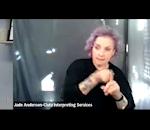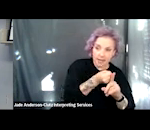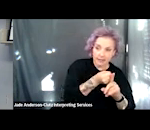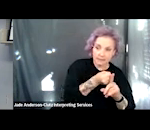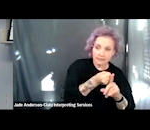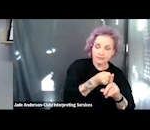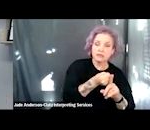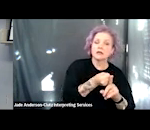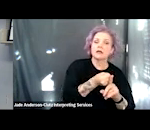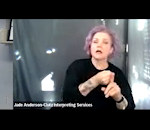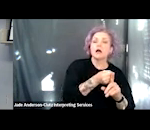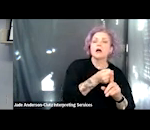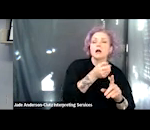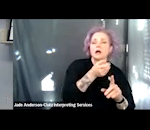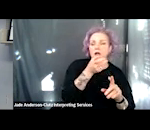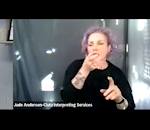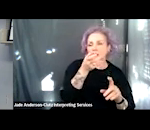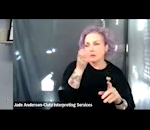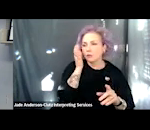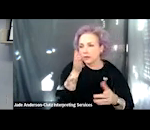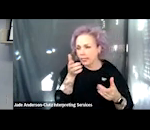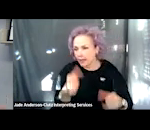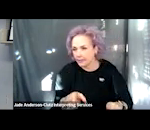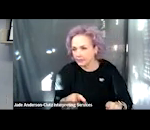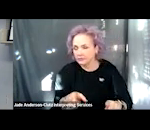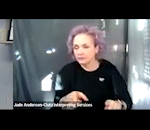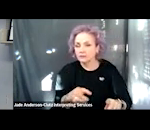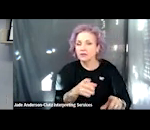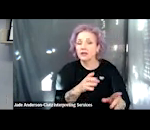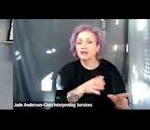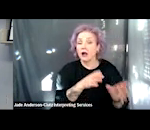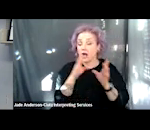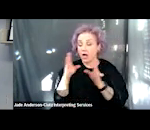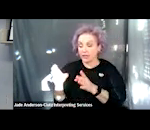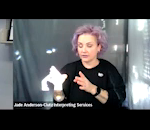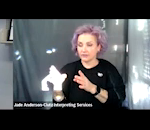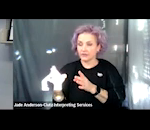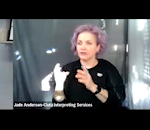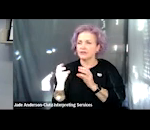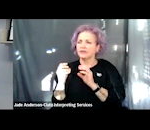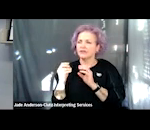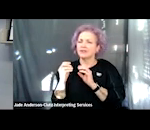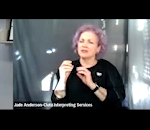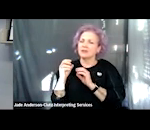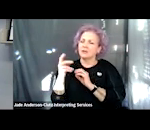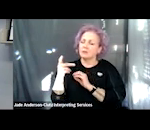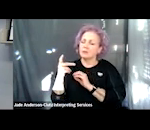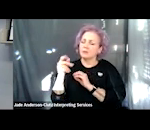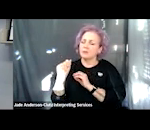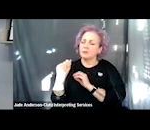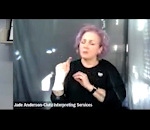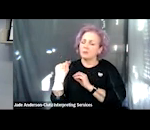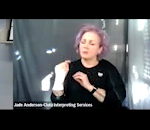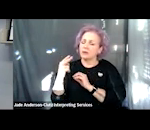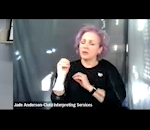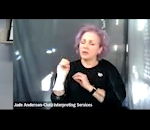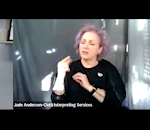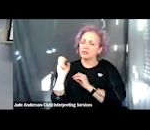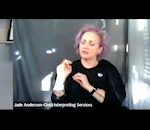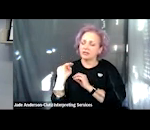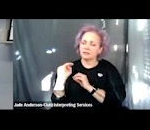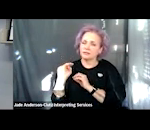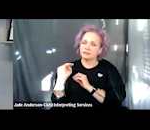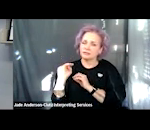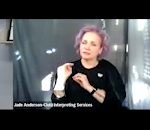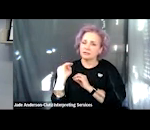this association, and again, I'm not saying that these two are mutually exclusive. You can have both pathogen-specific effects